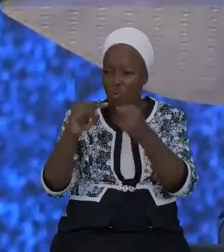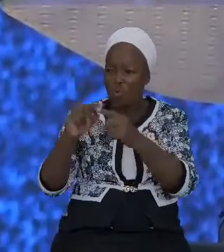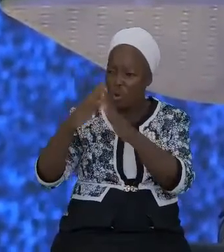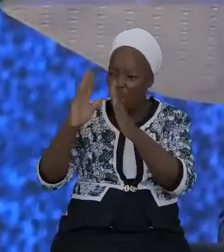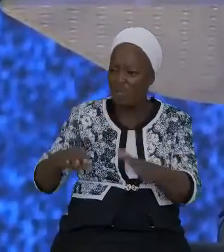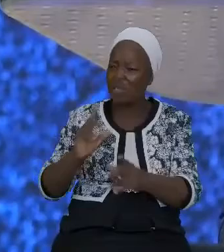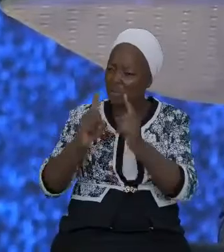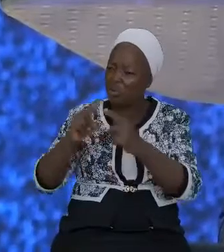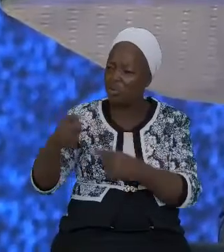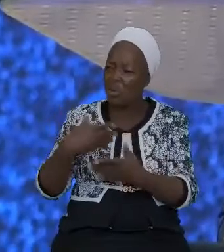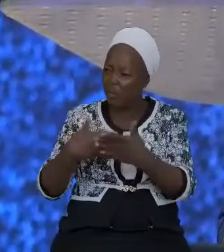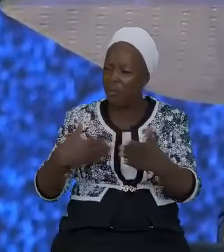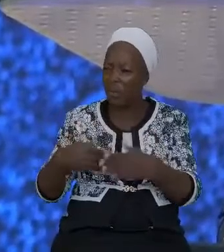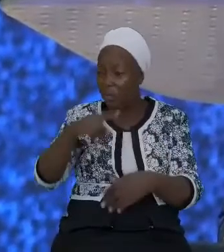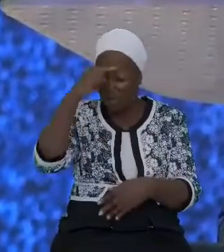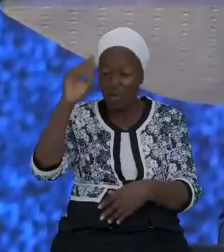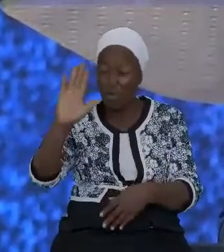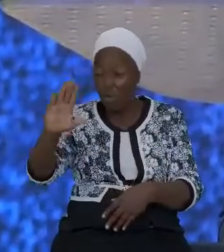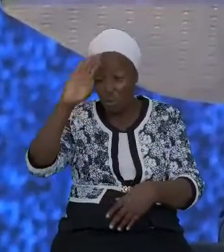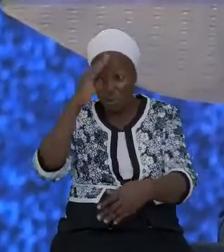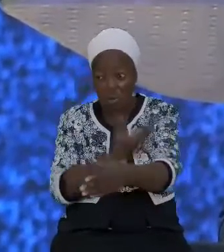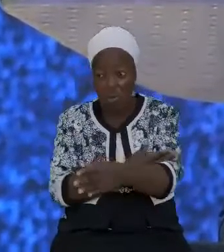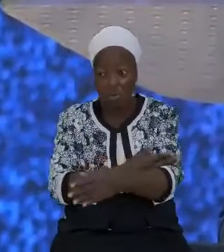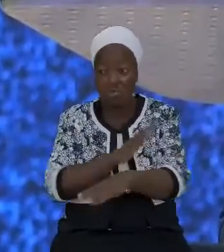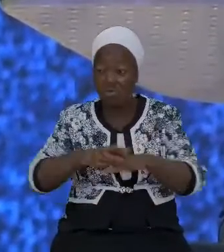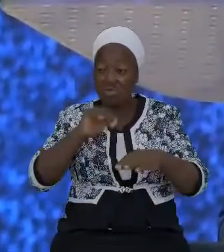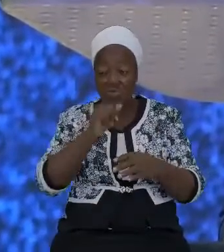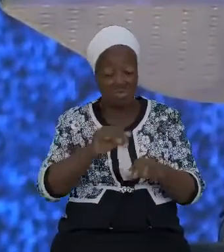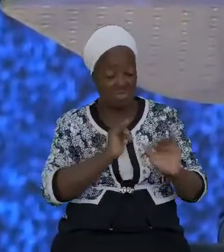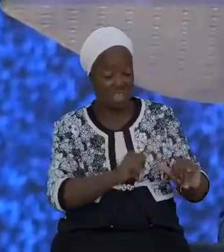So my father, he was a militant man,